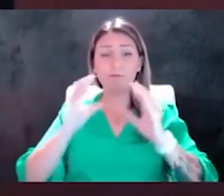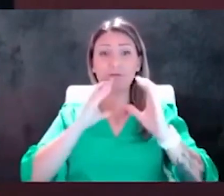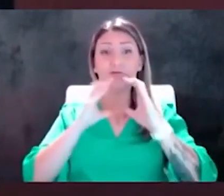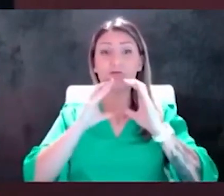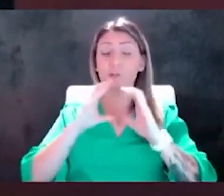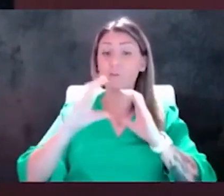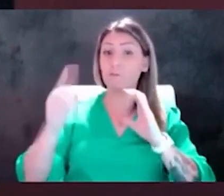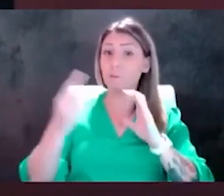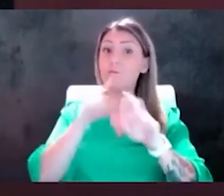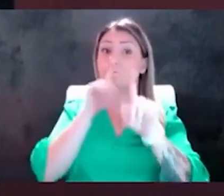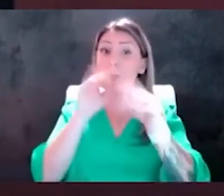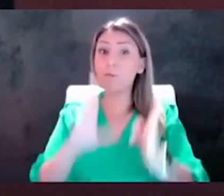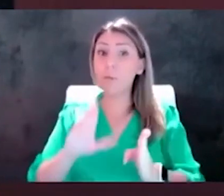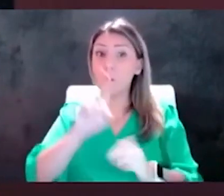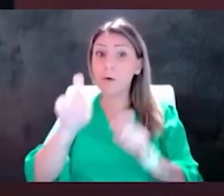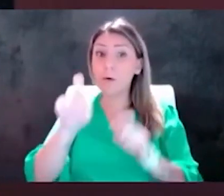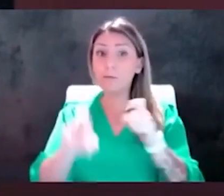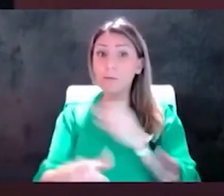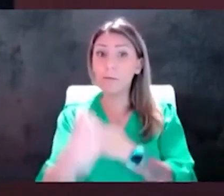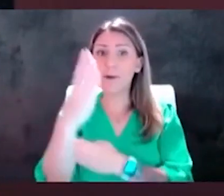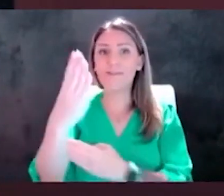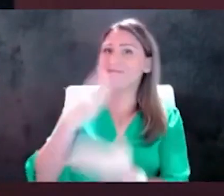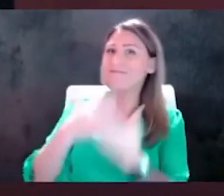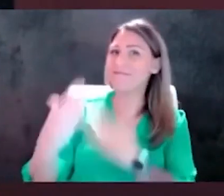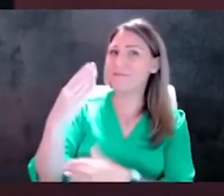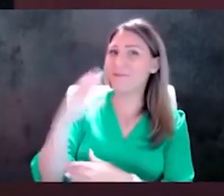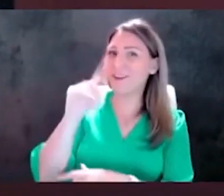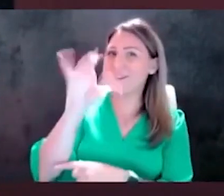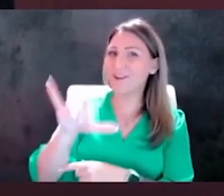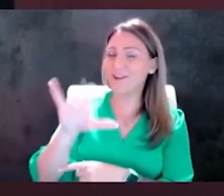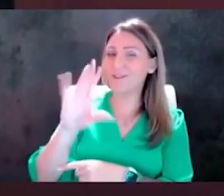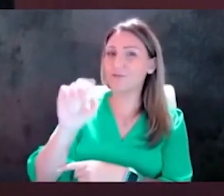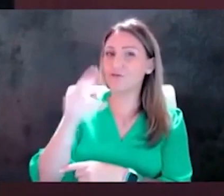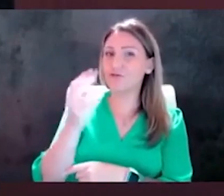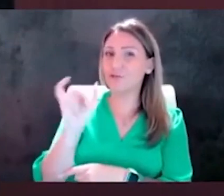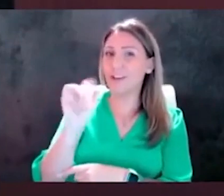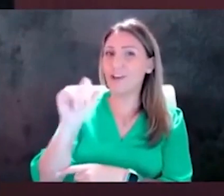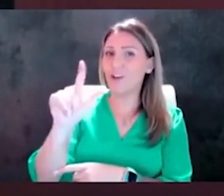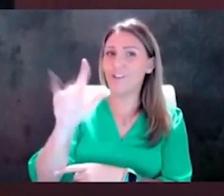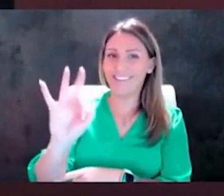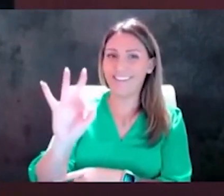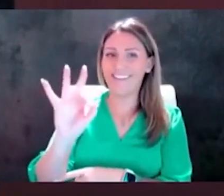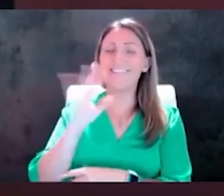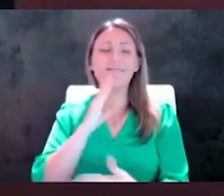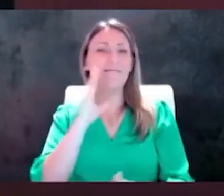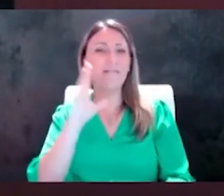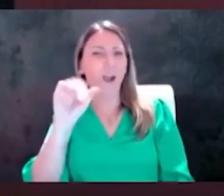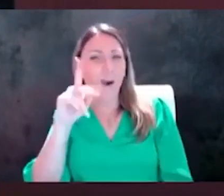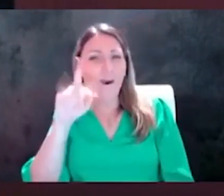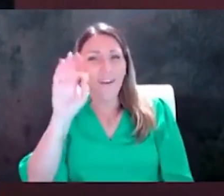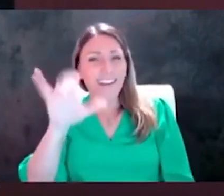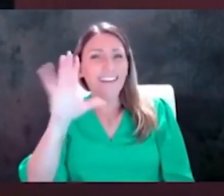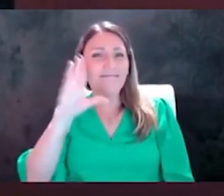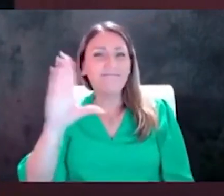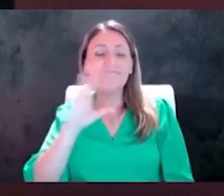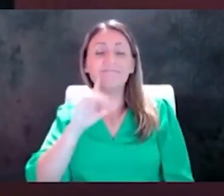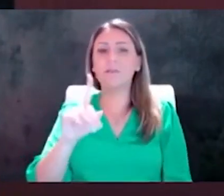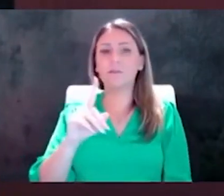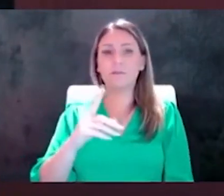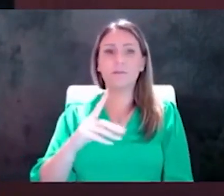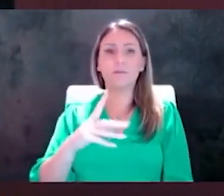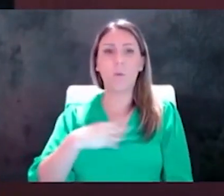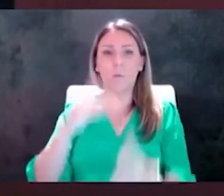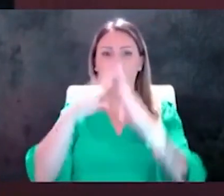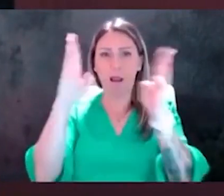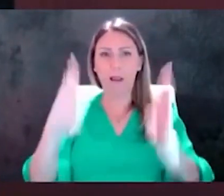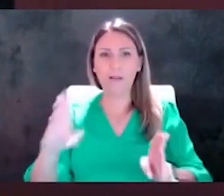questions today? Yeah, good morning. Cody Holyoke with Channel 9. Cody. Hey, good morning. So the White House, just a little while ago,